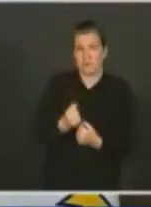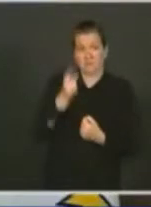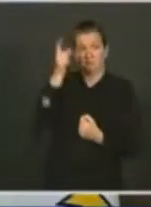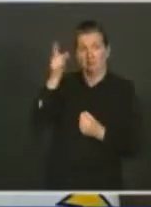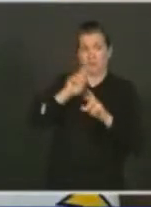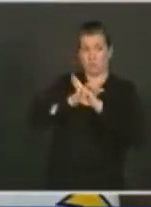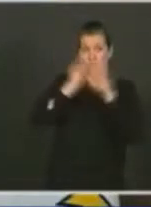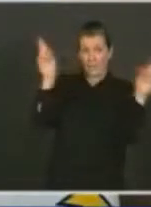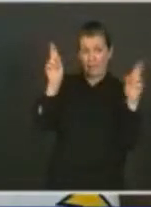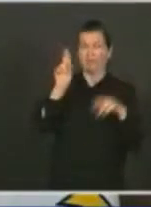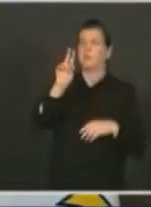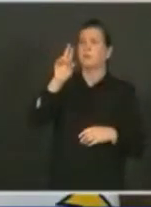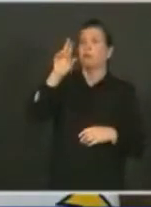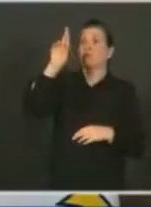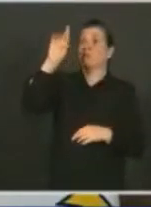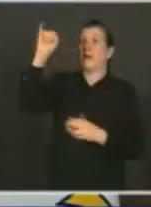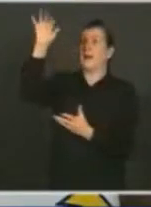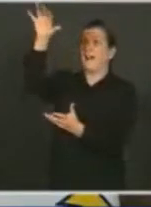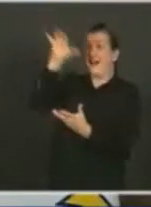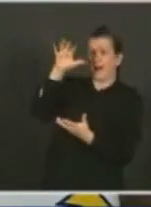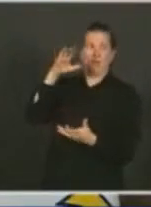game.